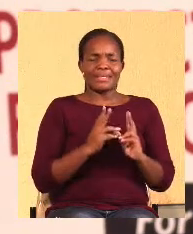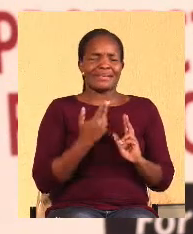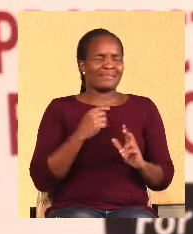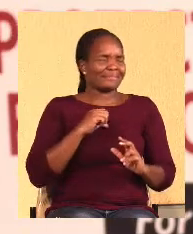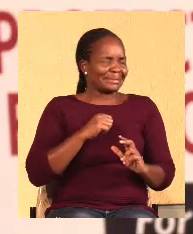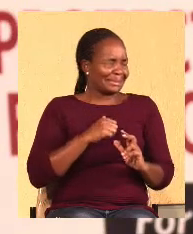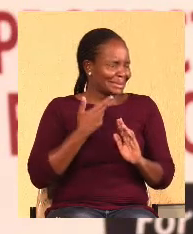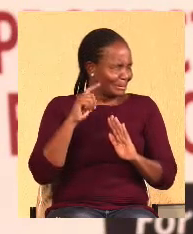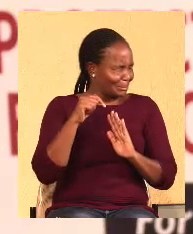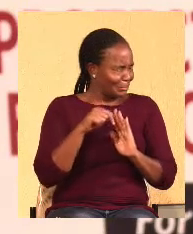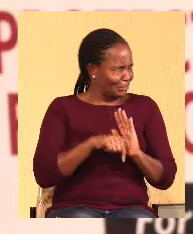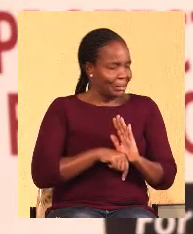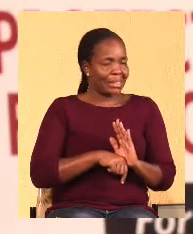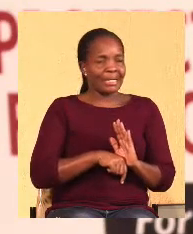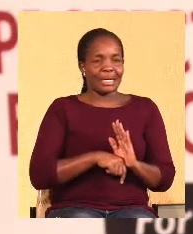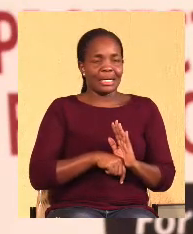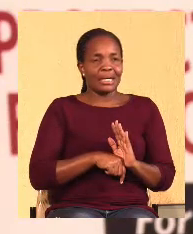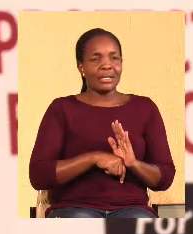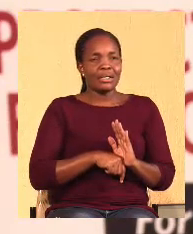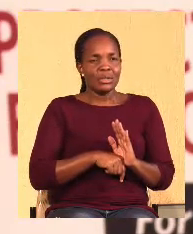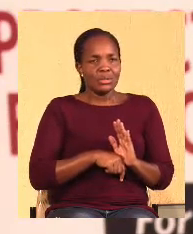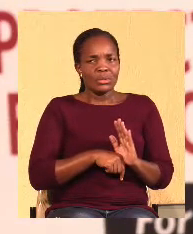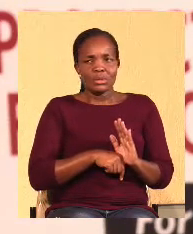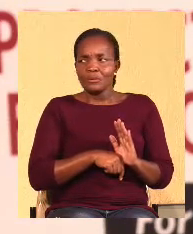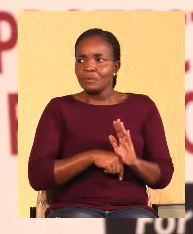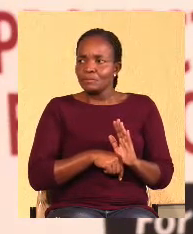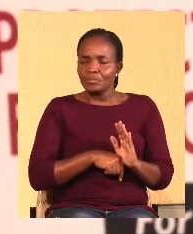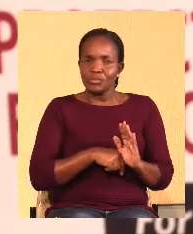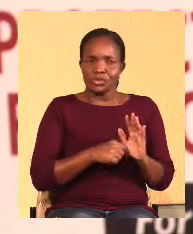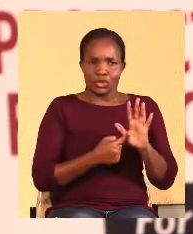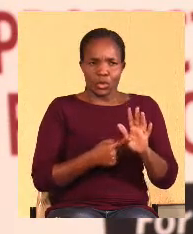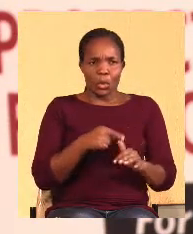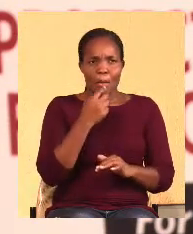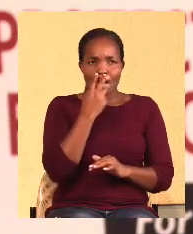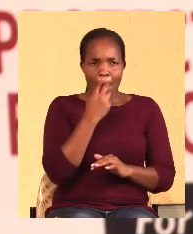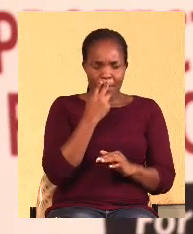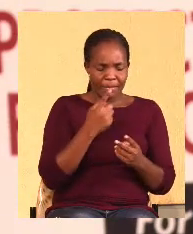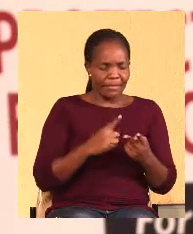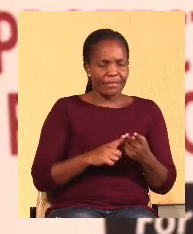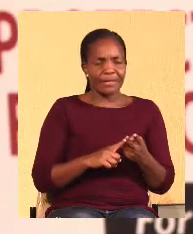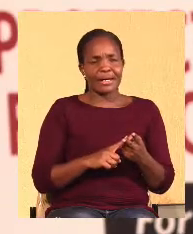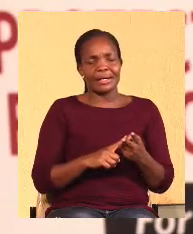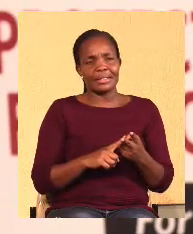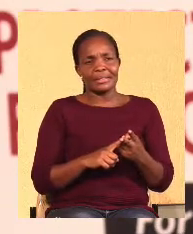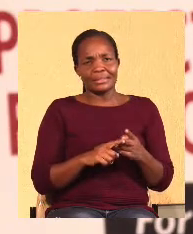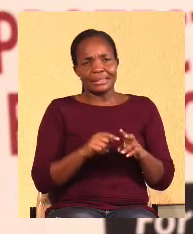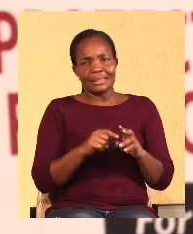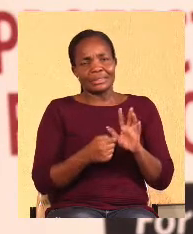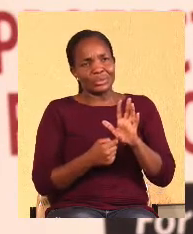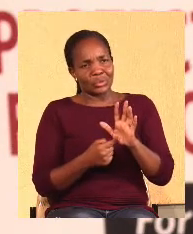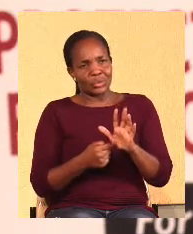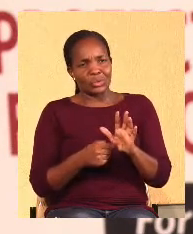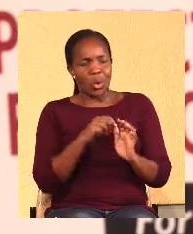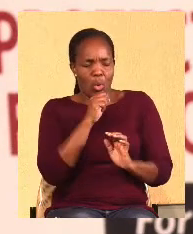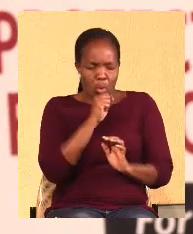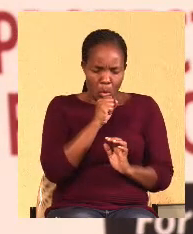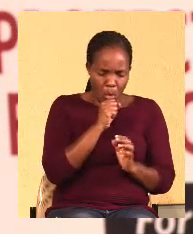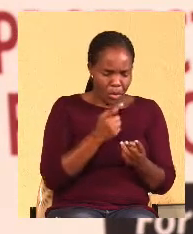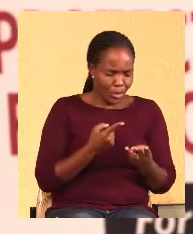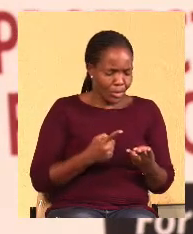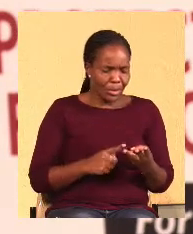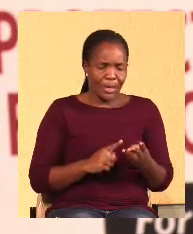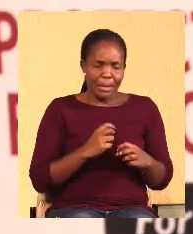illness, meaning that this person is having a fever and at least one of the symptoms like cough, shortness of